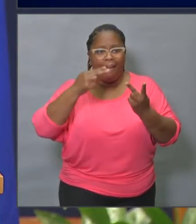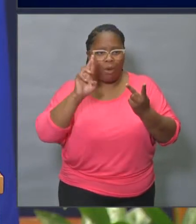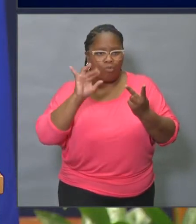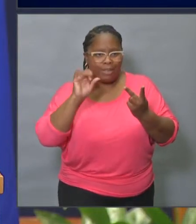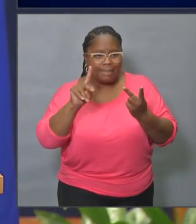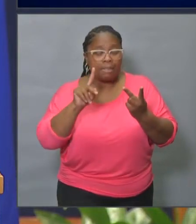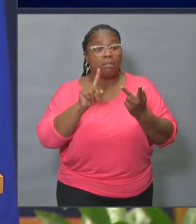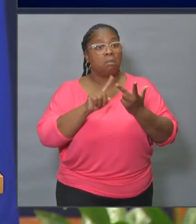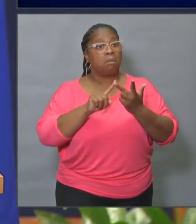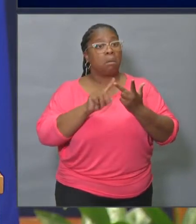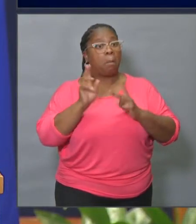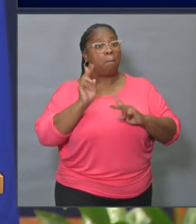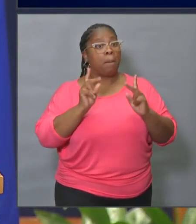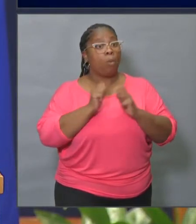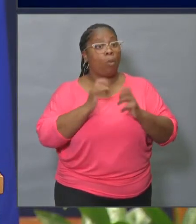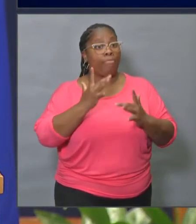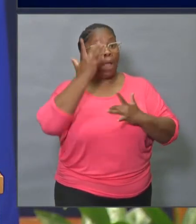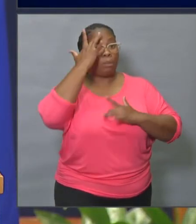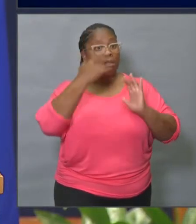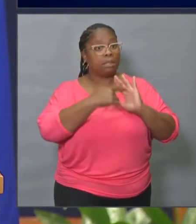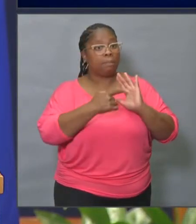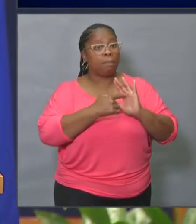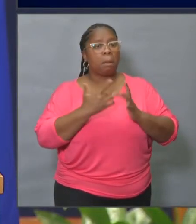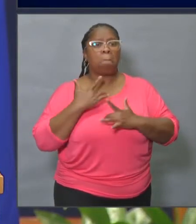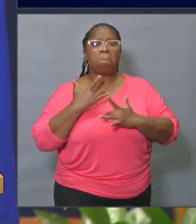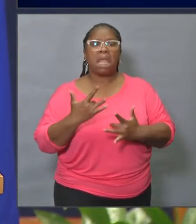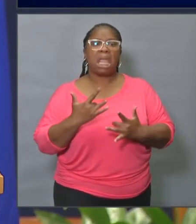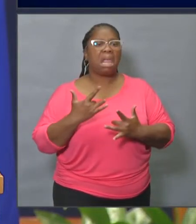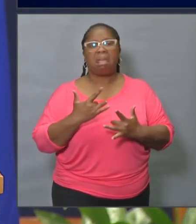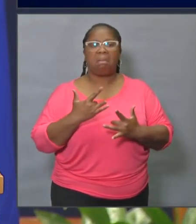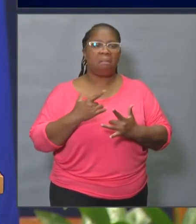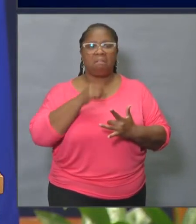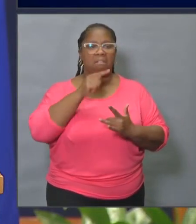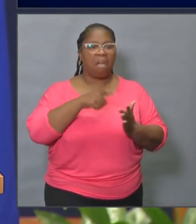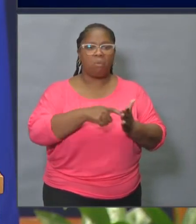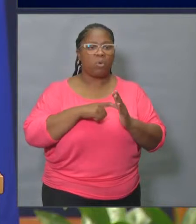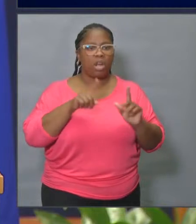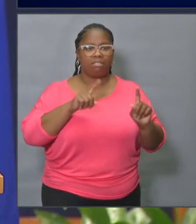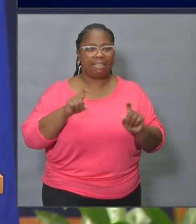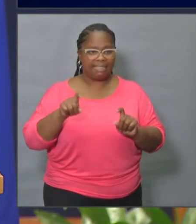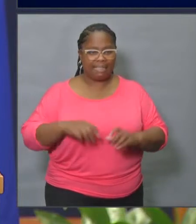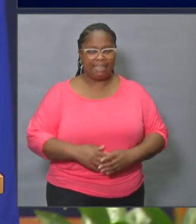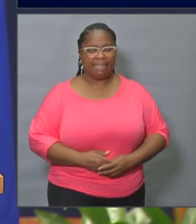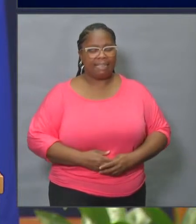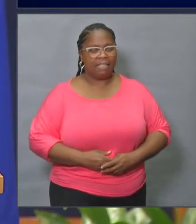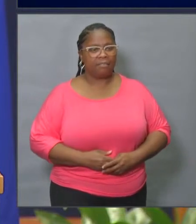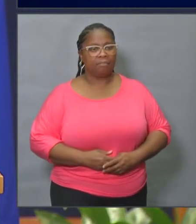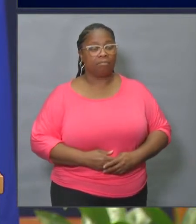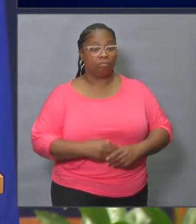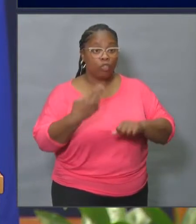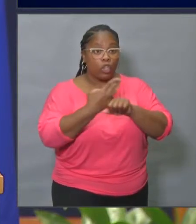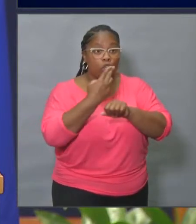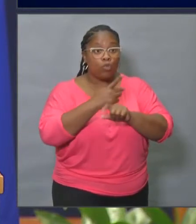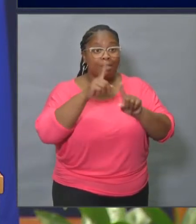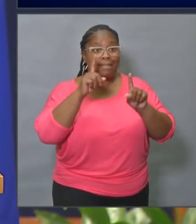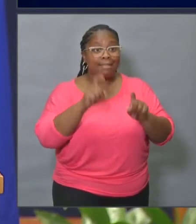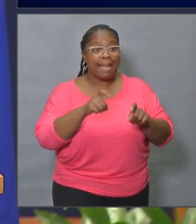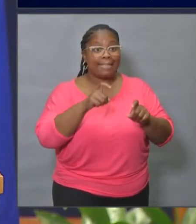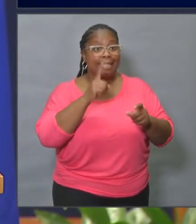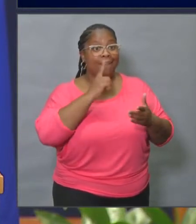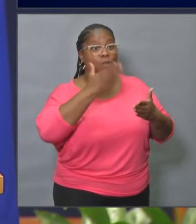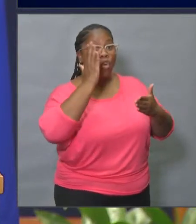individuals do not generally need to be tested. The guidance reiterates that testing also should not be used to end quarantine